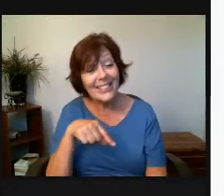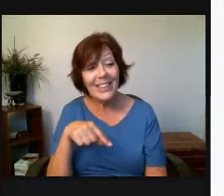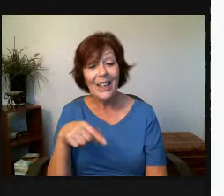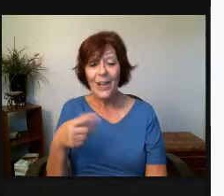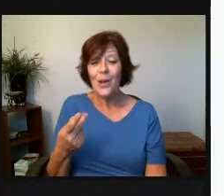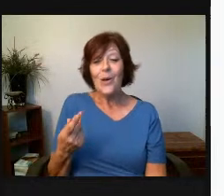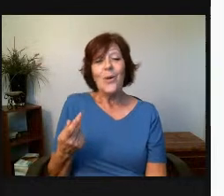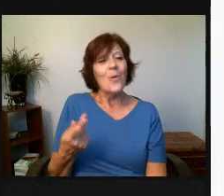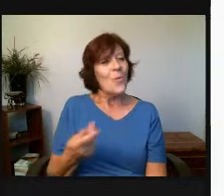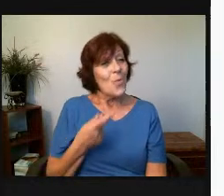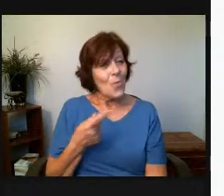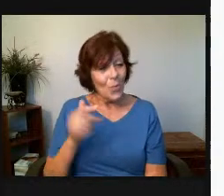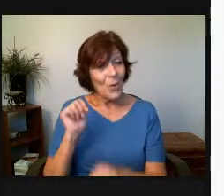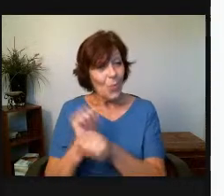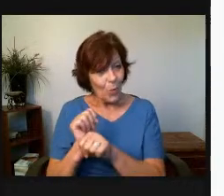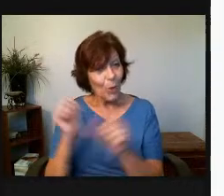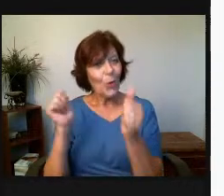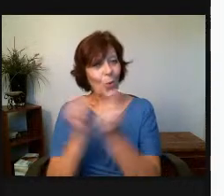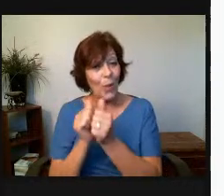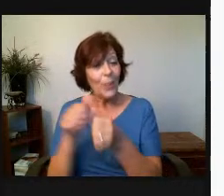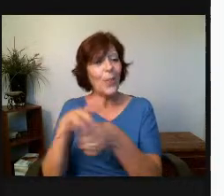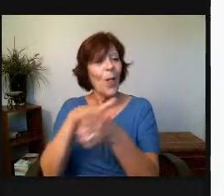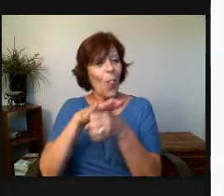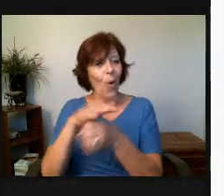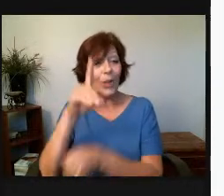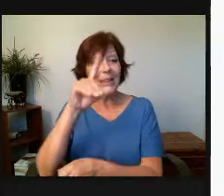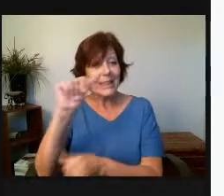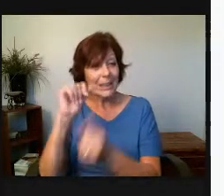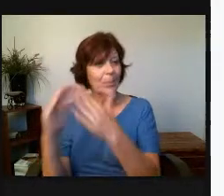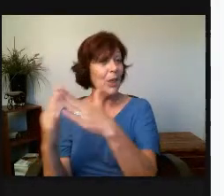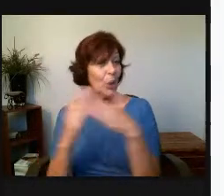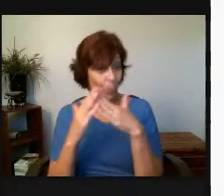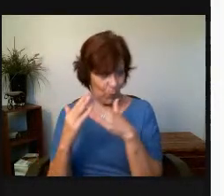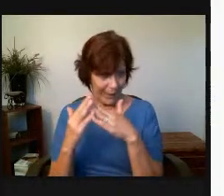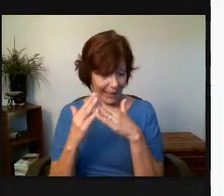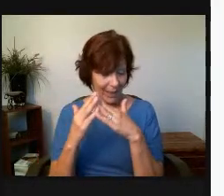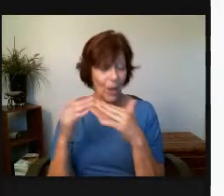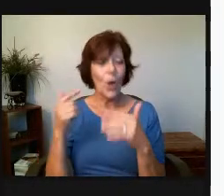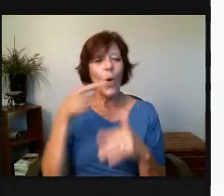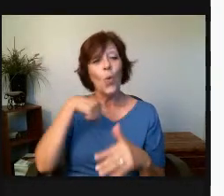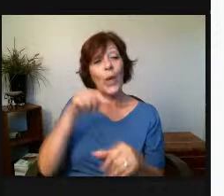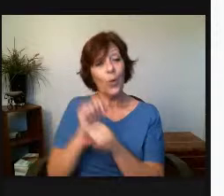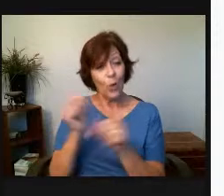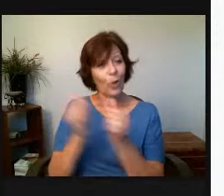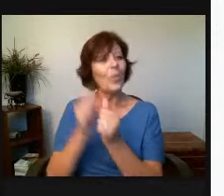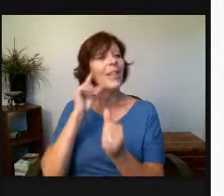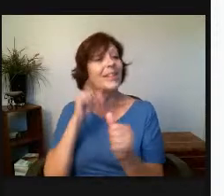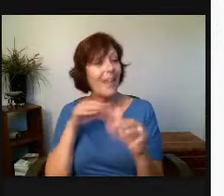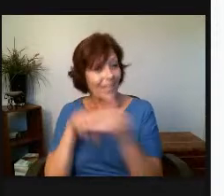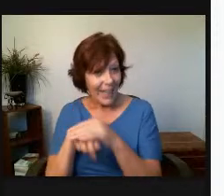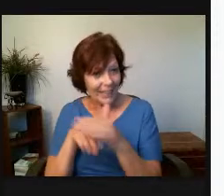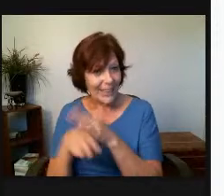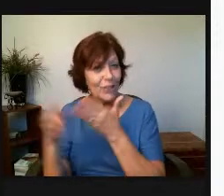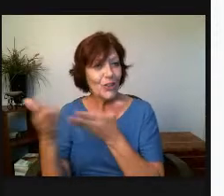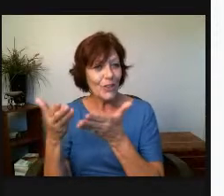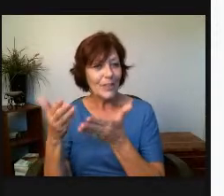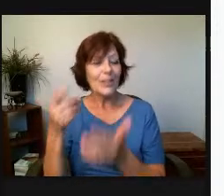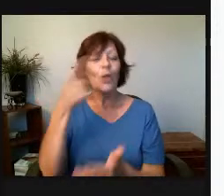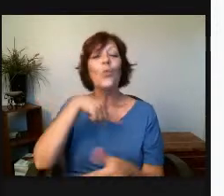I work with the local disability community. We work with Deaf Access Services. We work